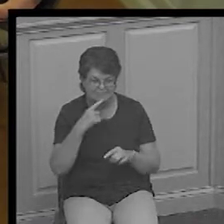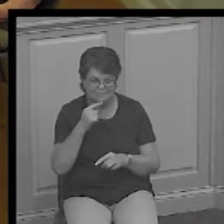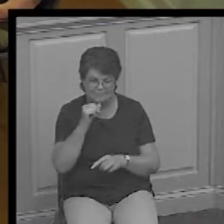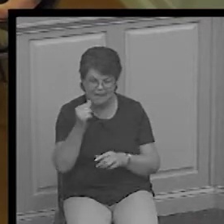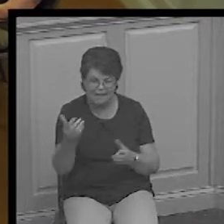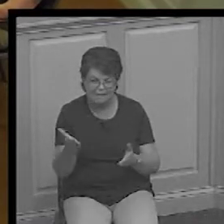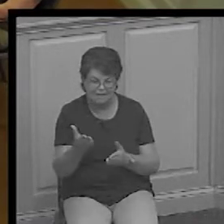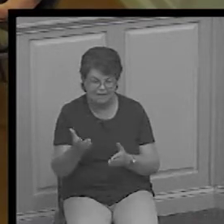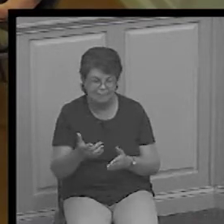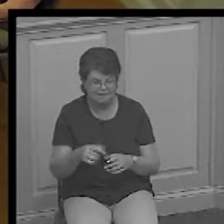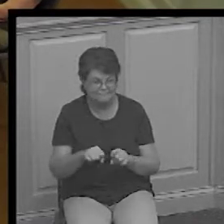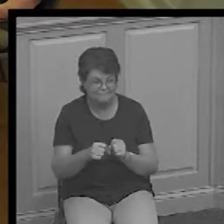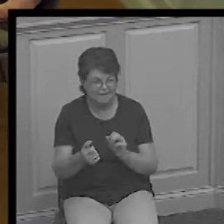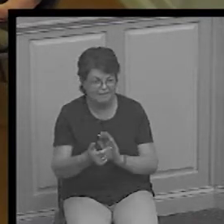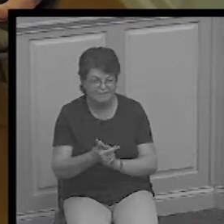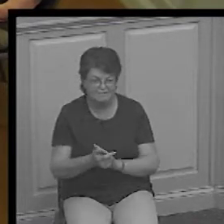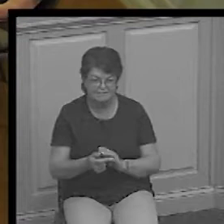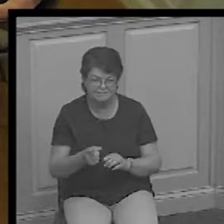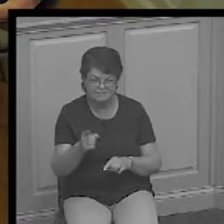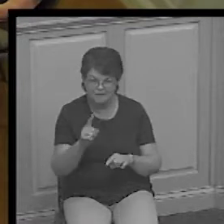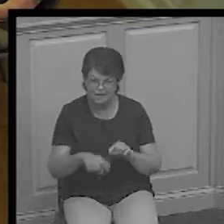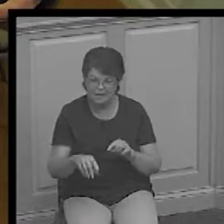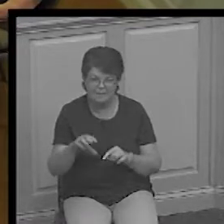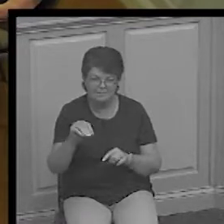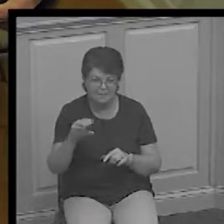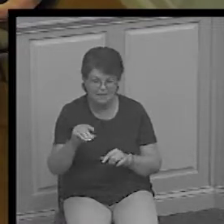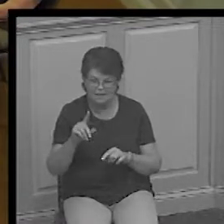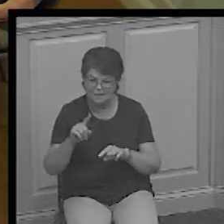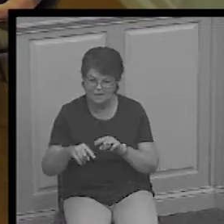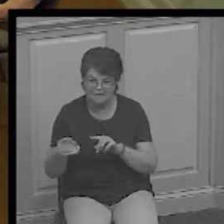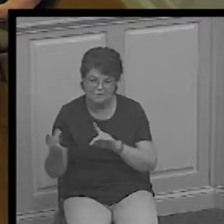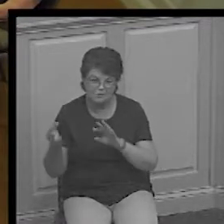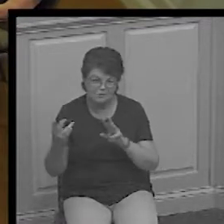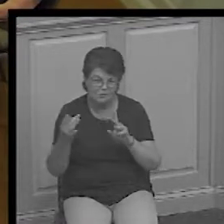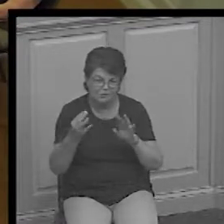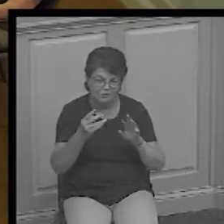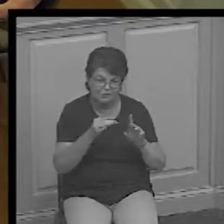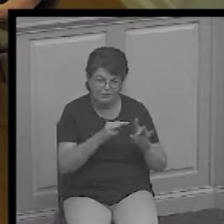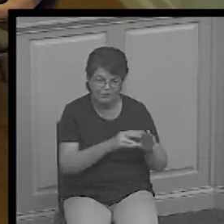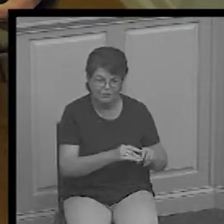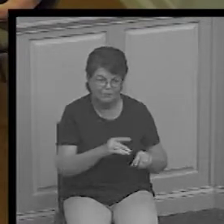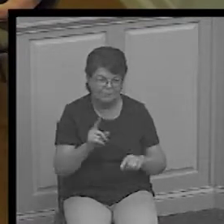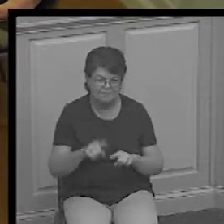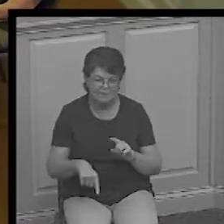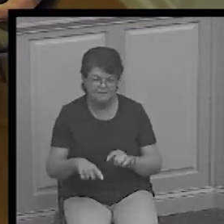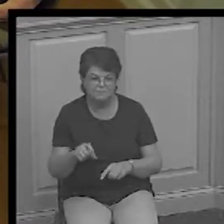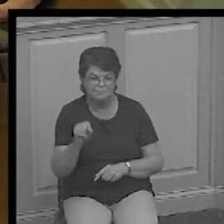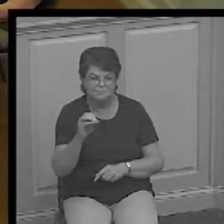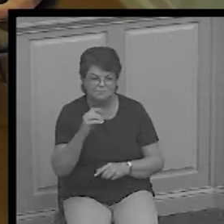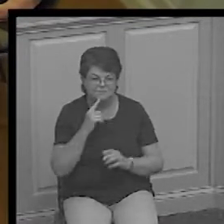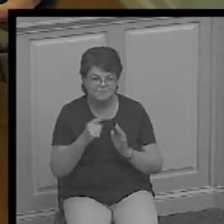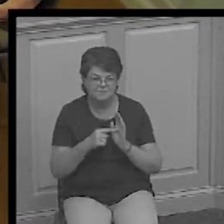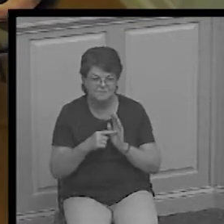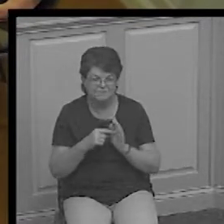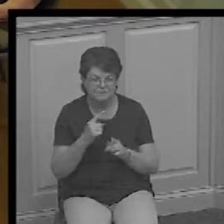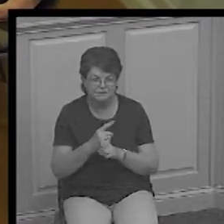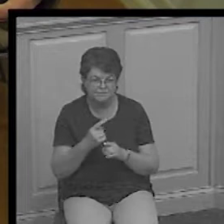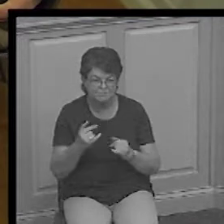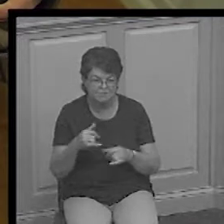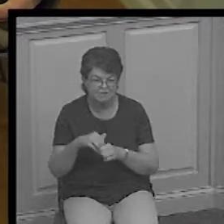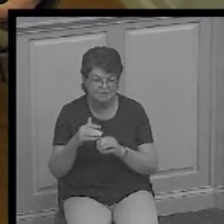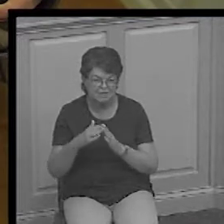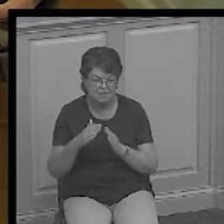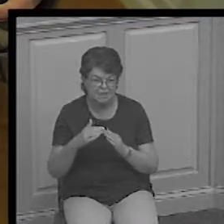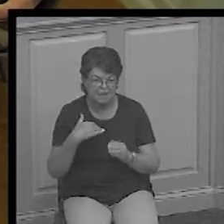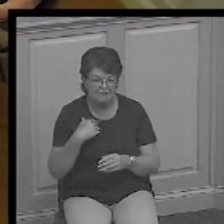Could be. right? Right. They can't blink, they can't scroll, right, right? And so, Just for can't example, find it. right now, even in town, we might